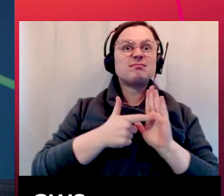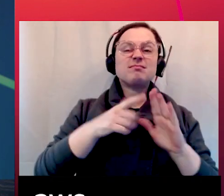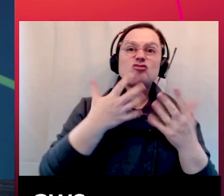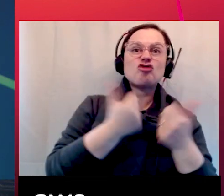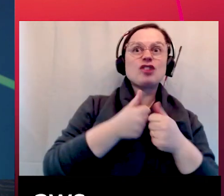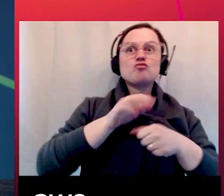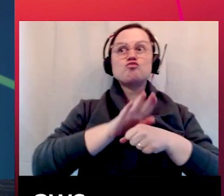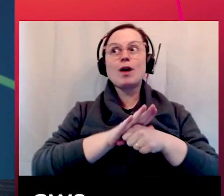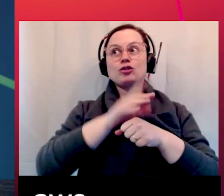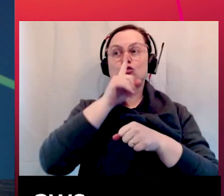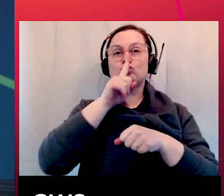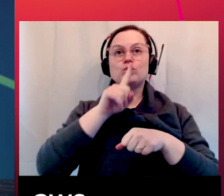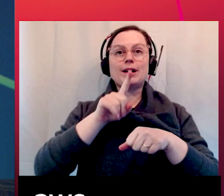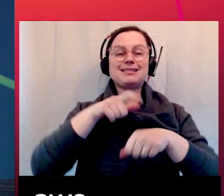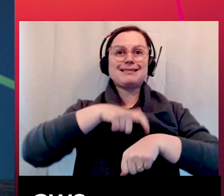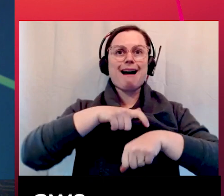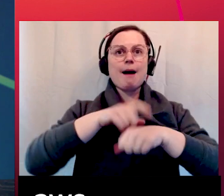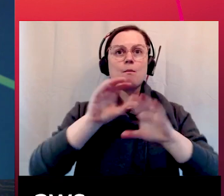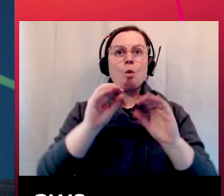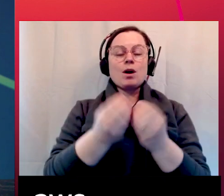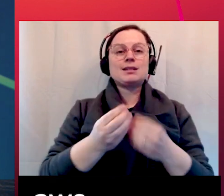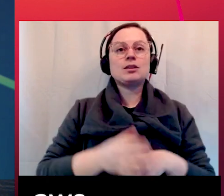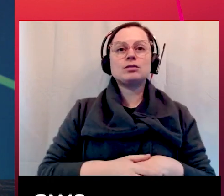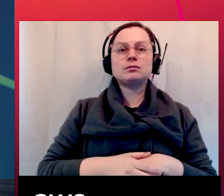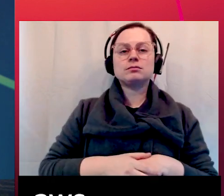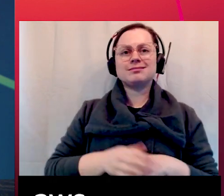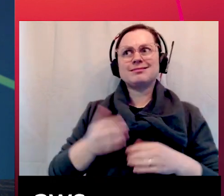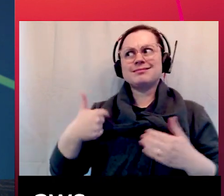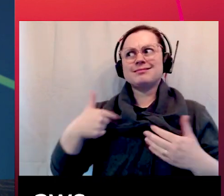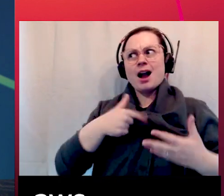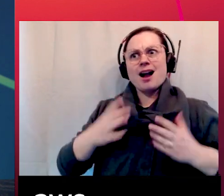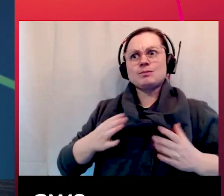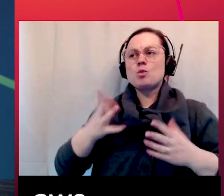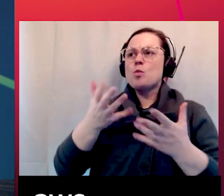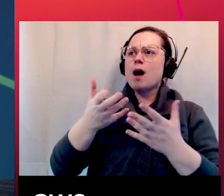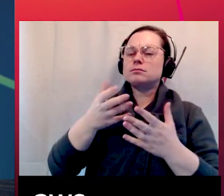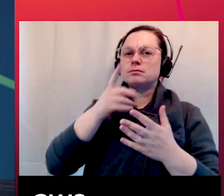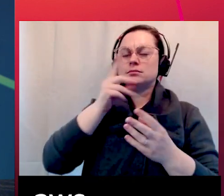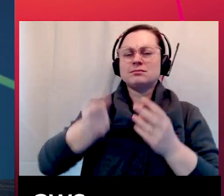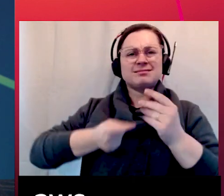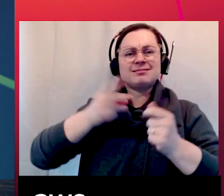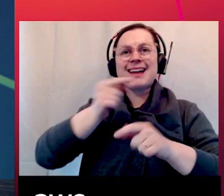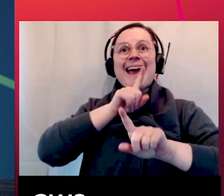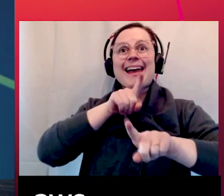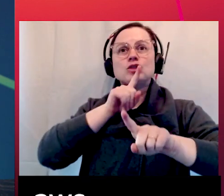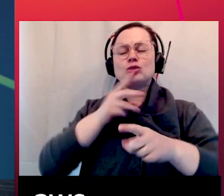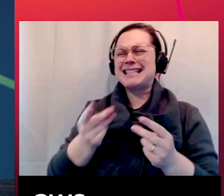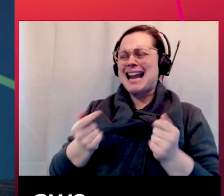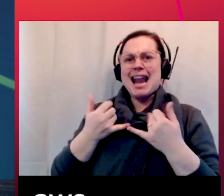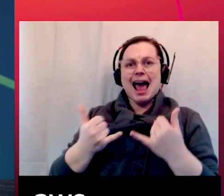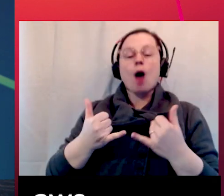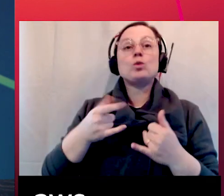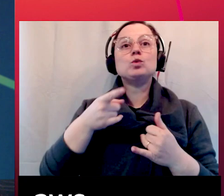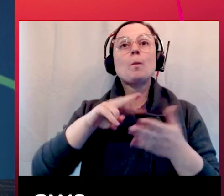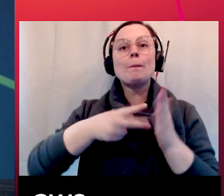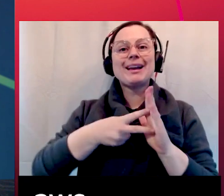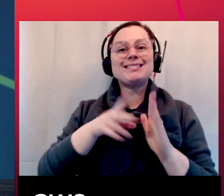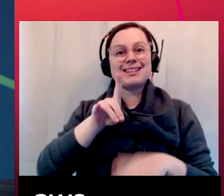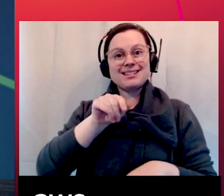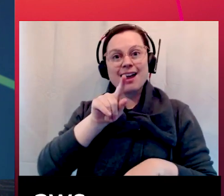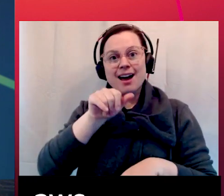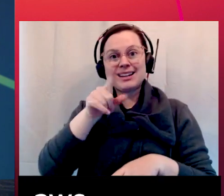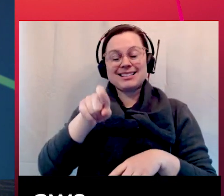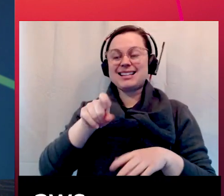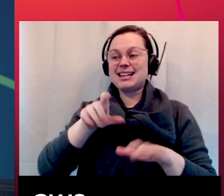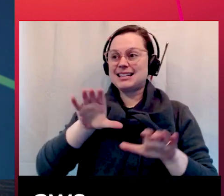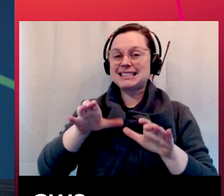you and I as customers want instant answers to everything. So you have to act on the data in real time while that